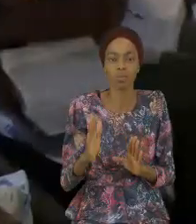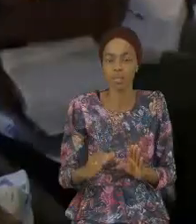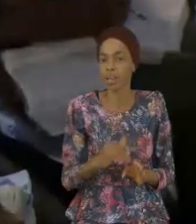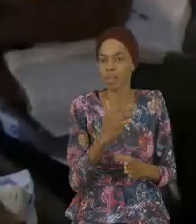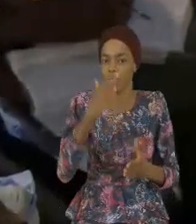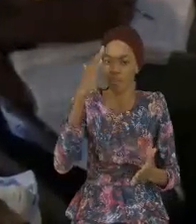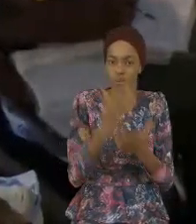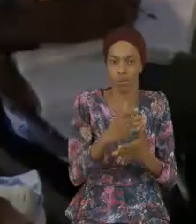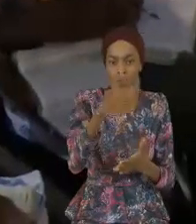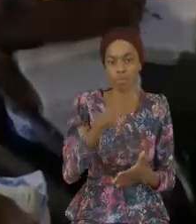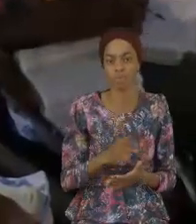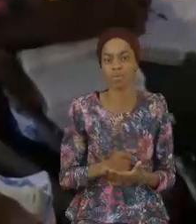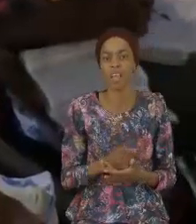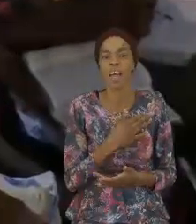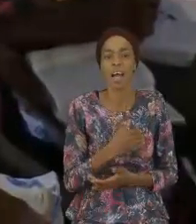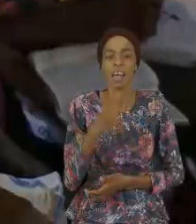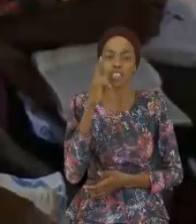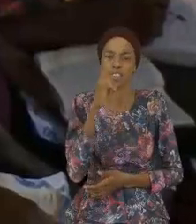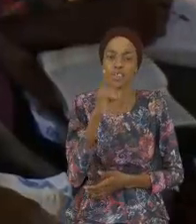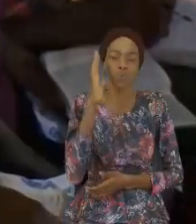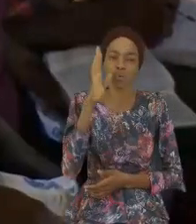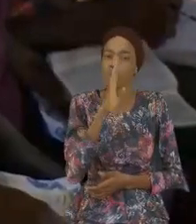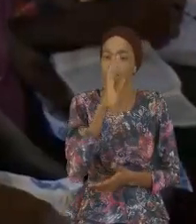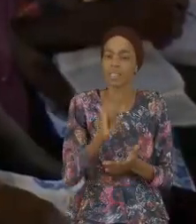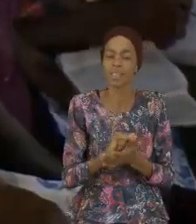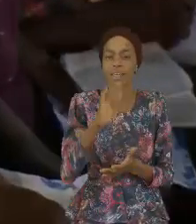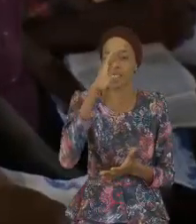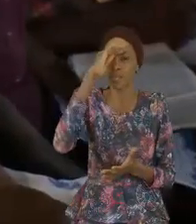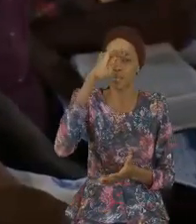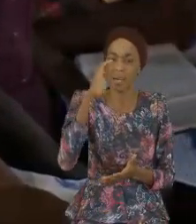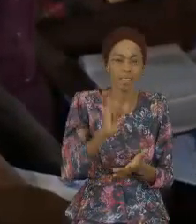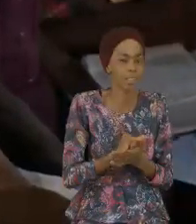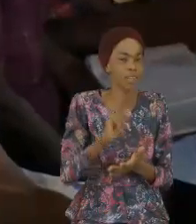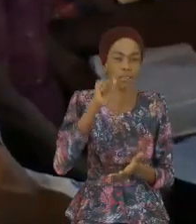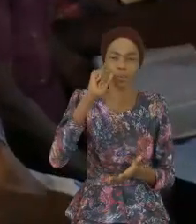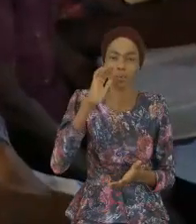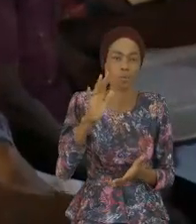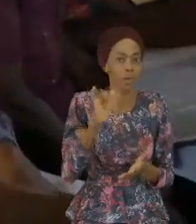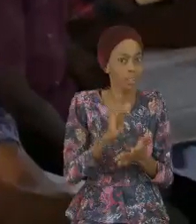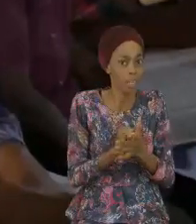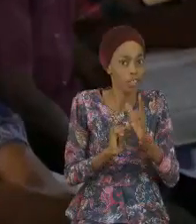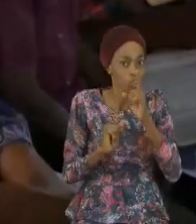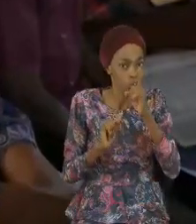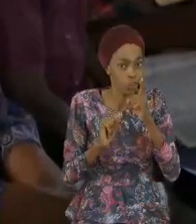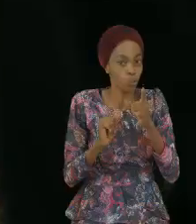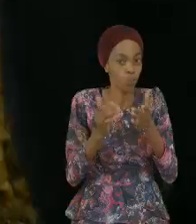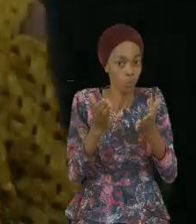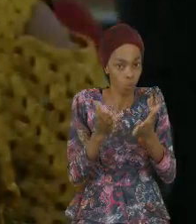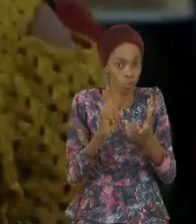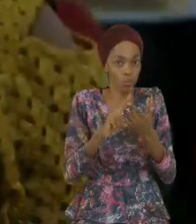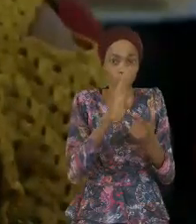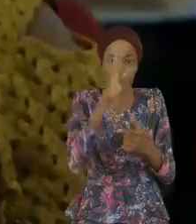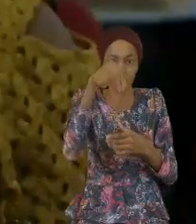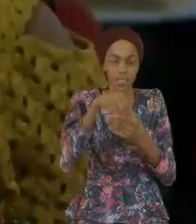you. And you will be that man and that woman that you ought to be in Jesus'